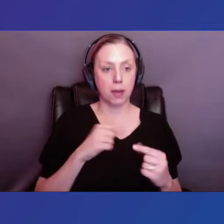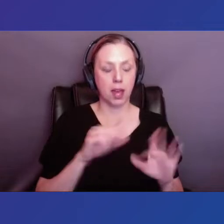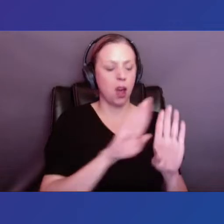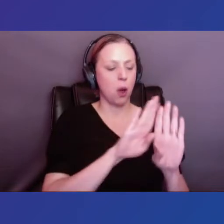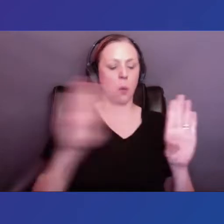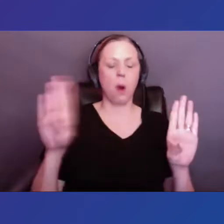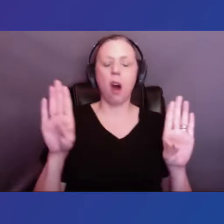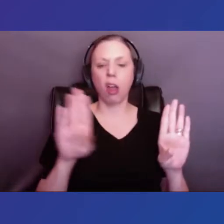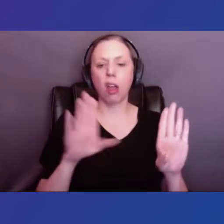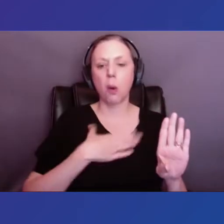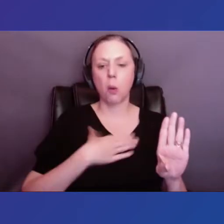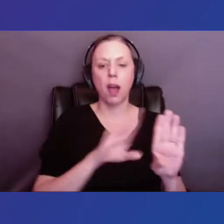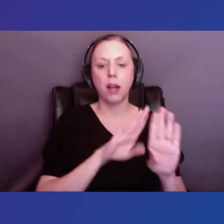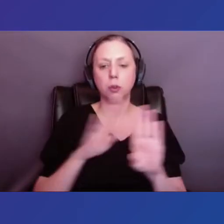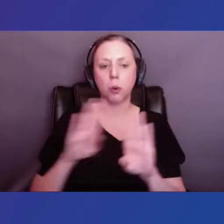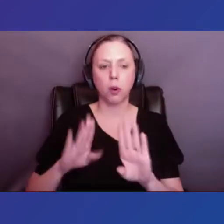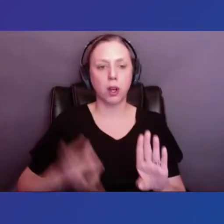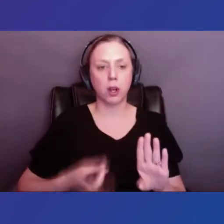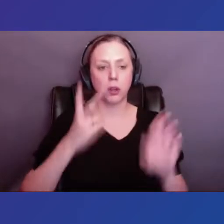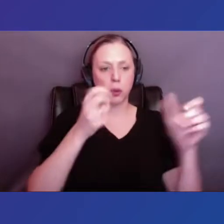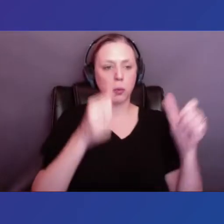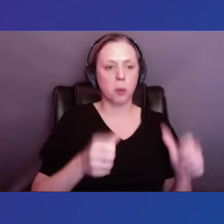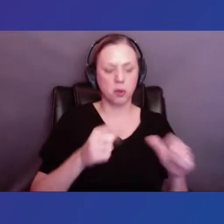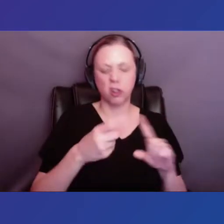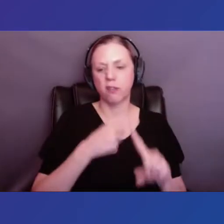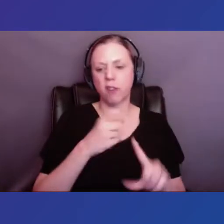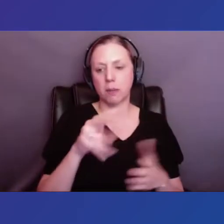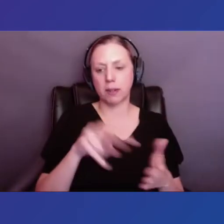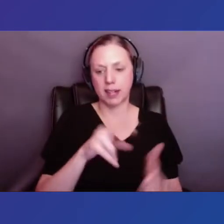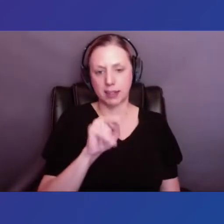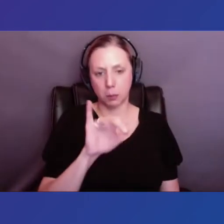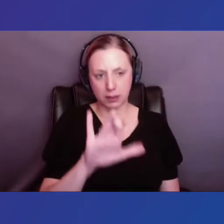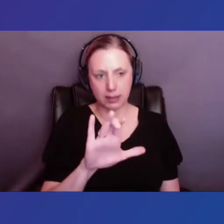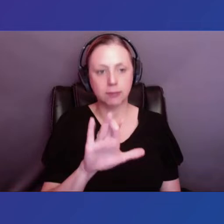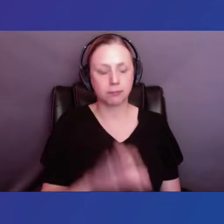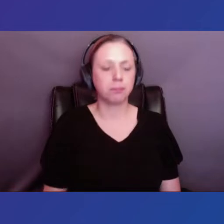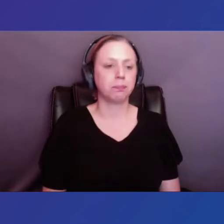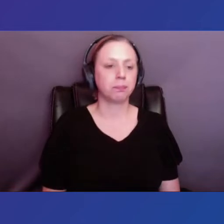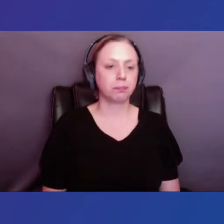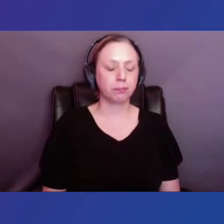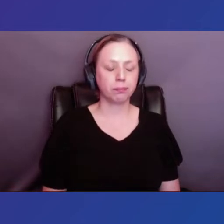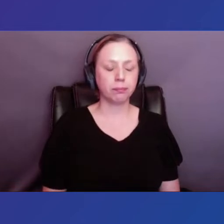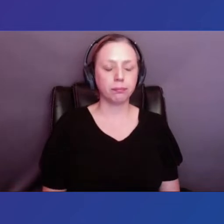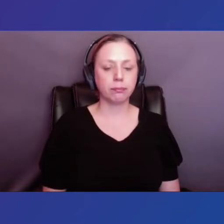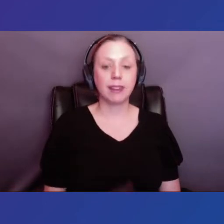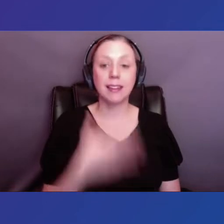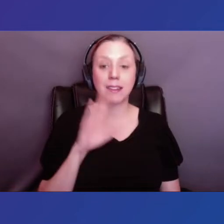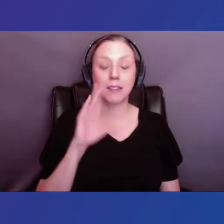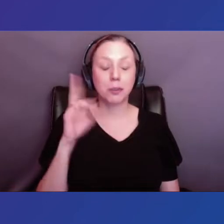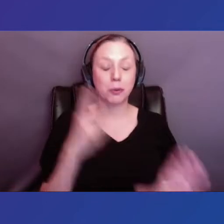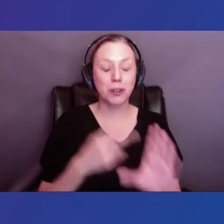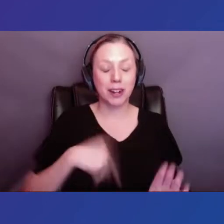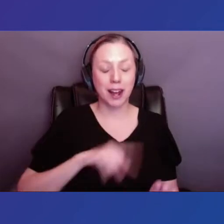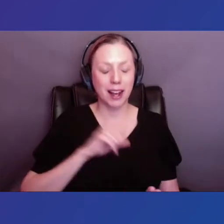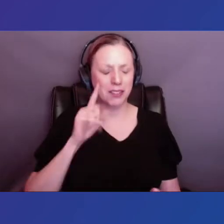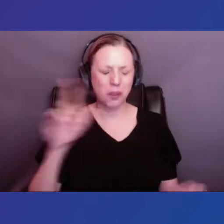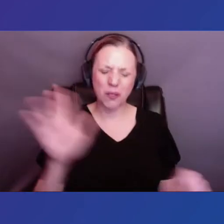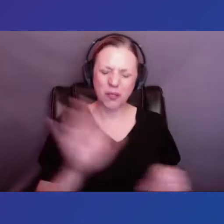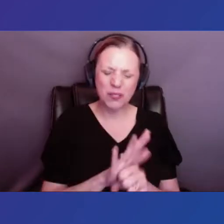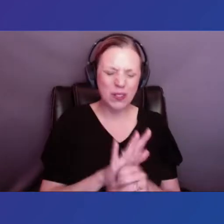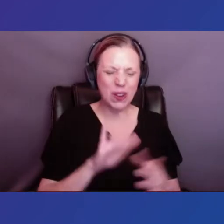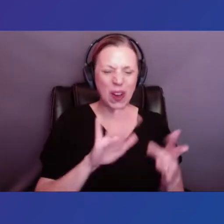2 posters from the Dance NYC archives. I'd like to thank you for joining us for the completely digital